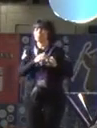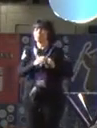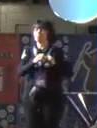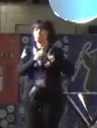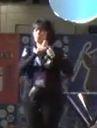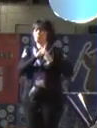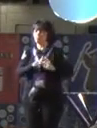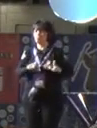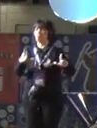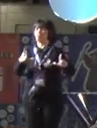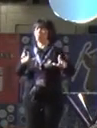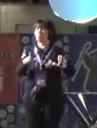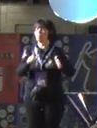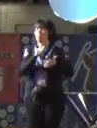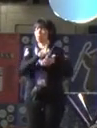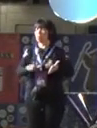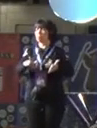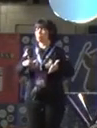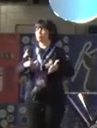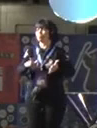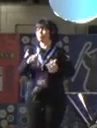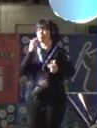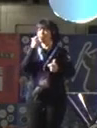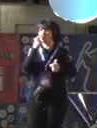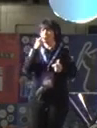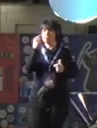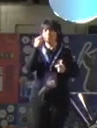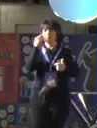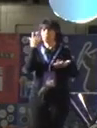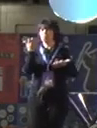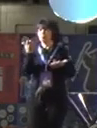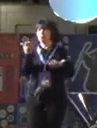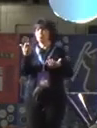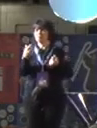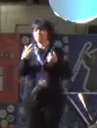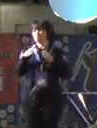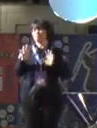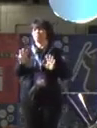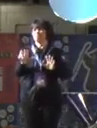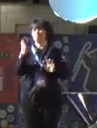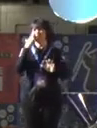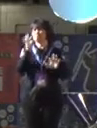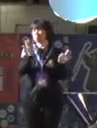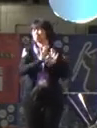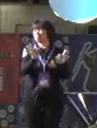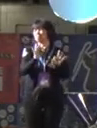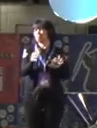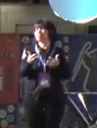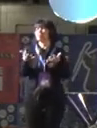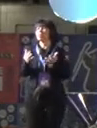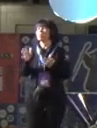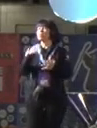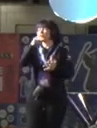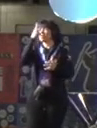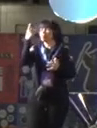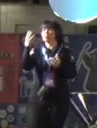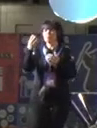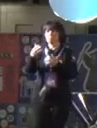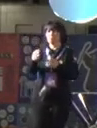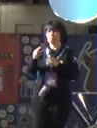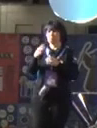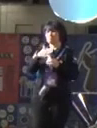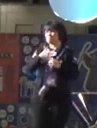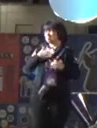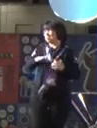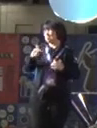think, I'm not going to learn anything. Am I going to learn something from what this person doesn't like about me or not? So